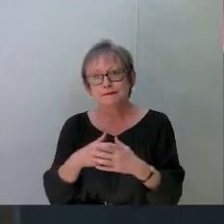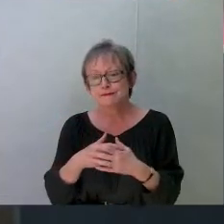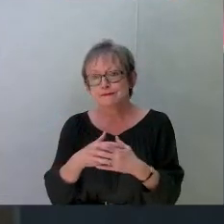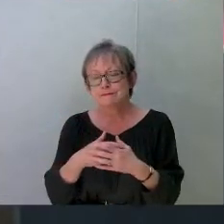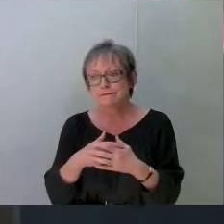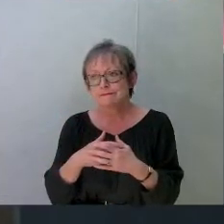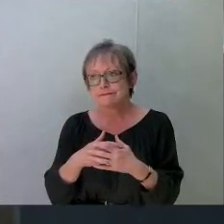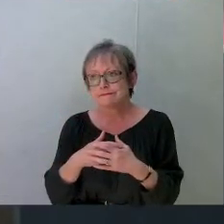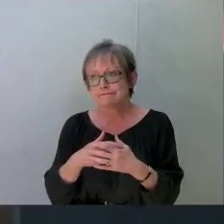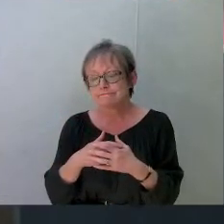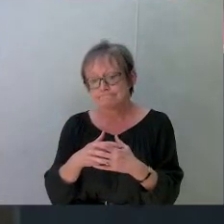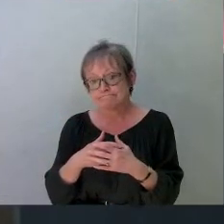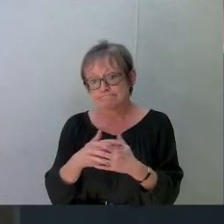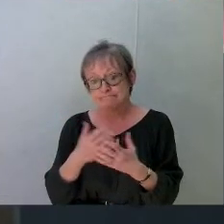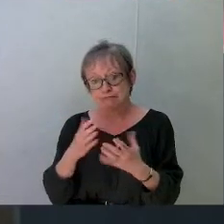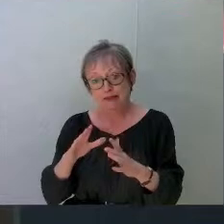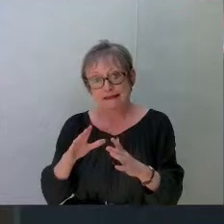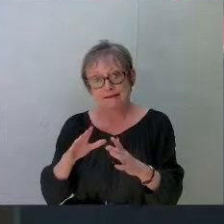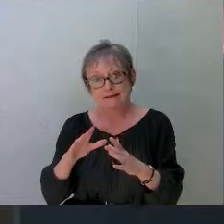Baillie Helen Wright,